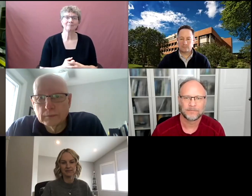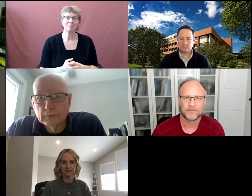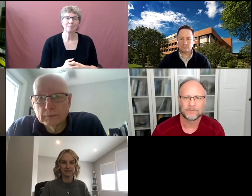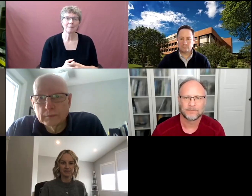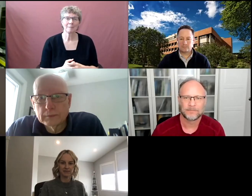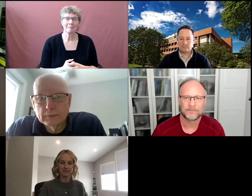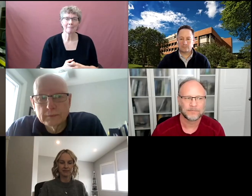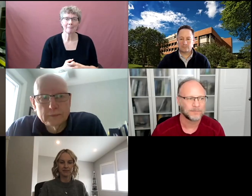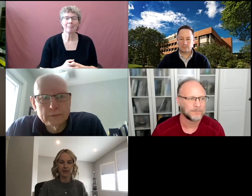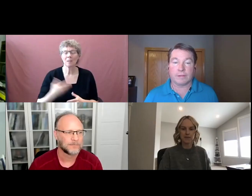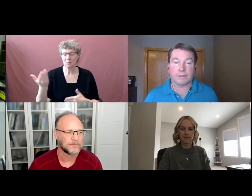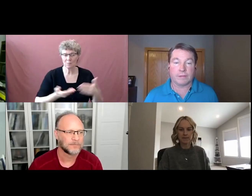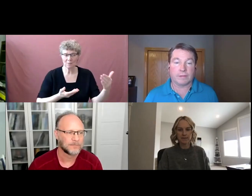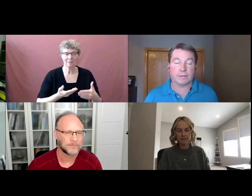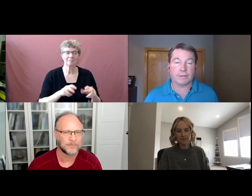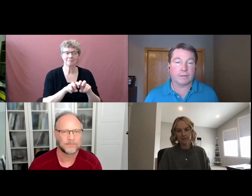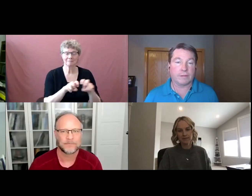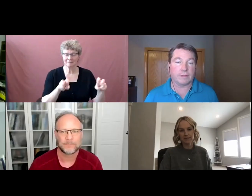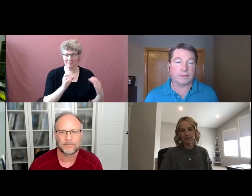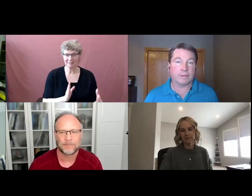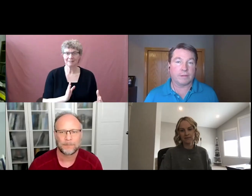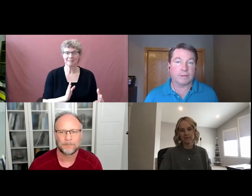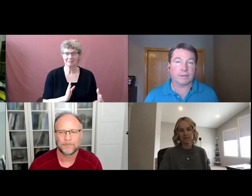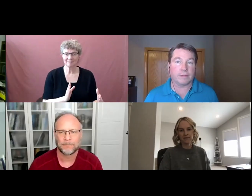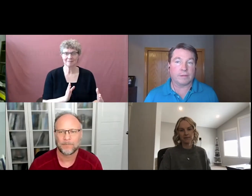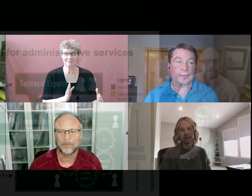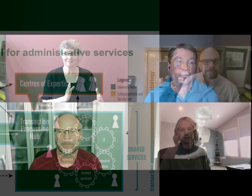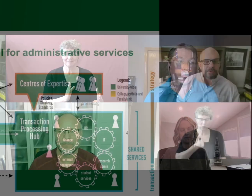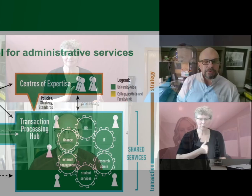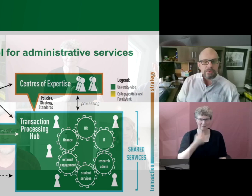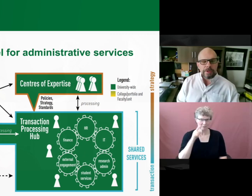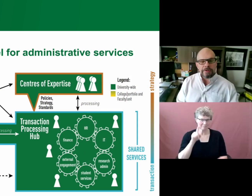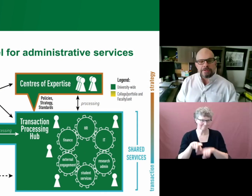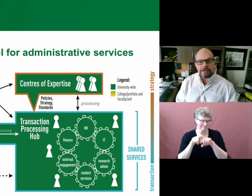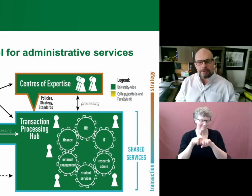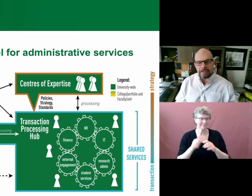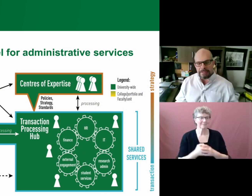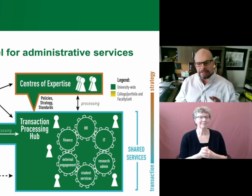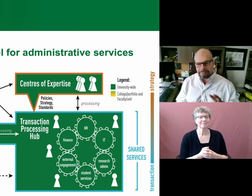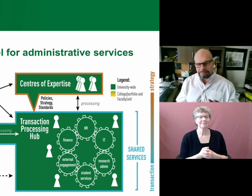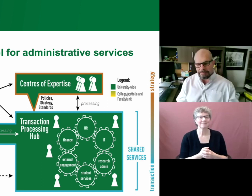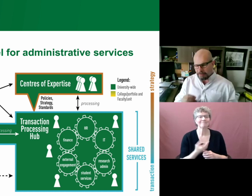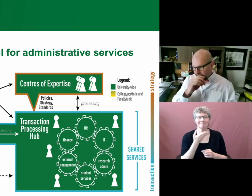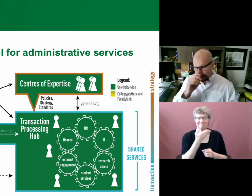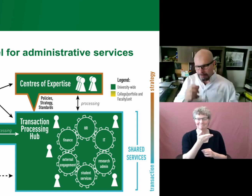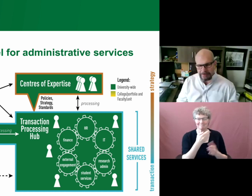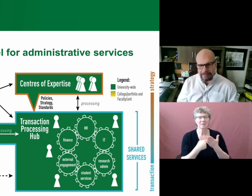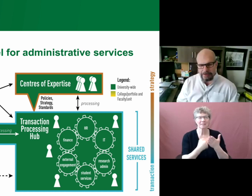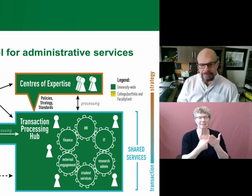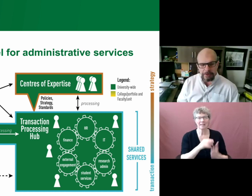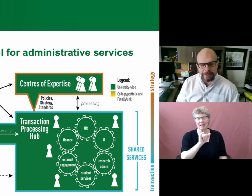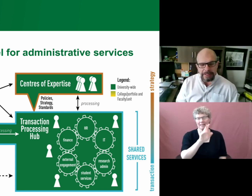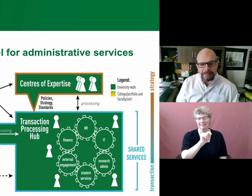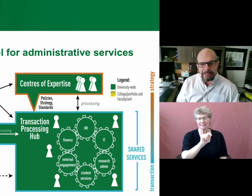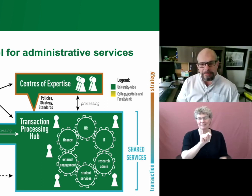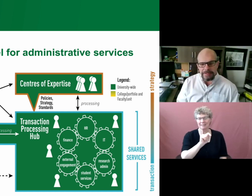Welcome to our panelists. We will go to the first slide. We're here to talk about IT. Mike will talk about that in